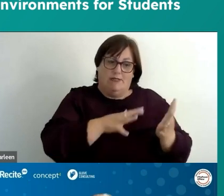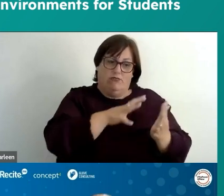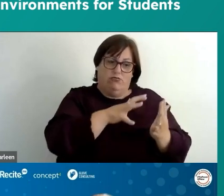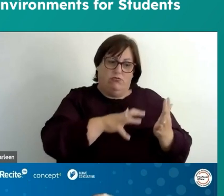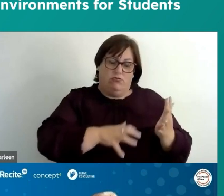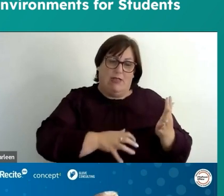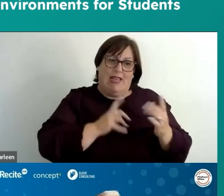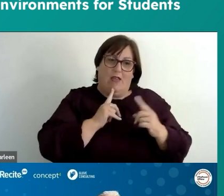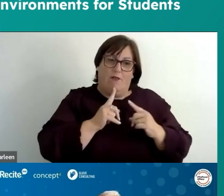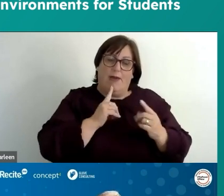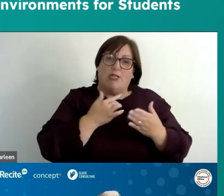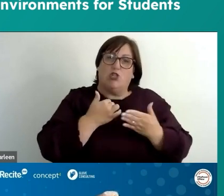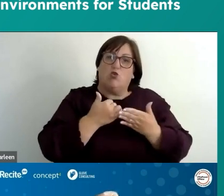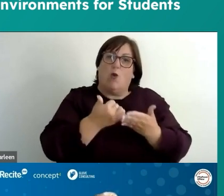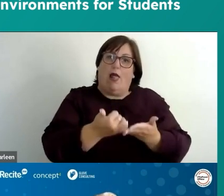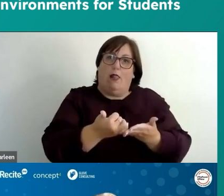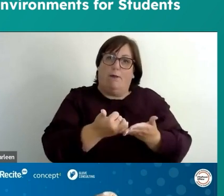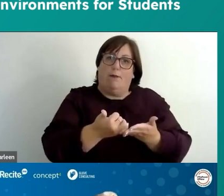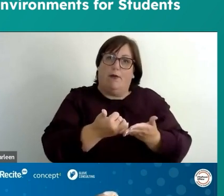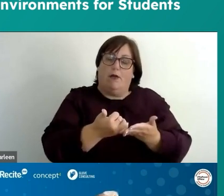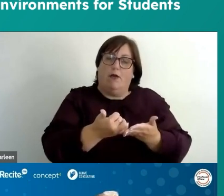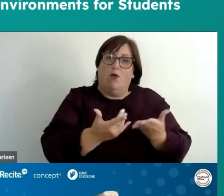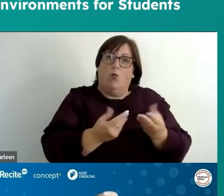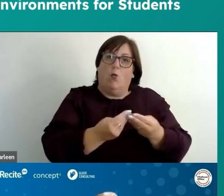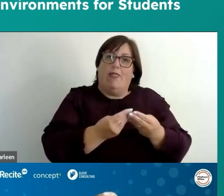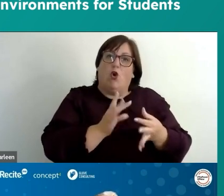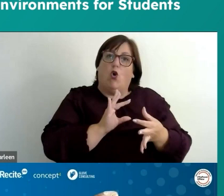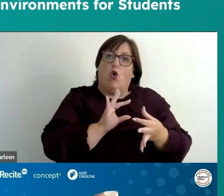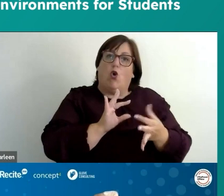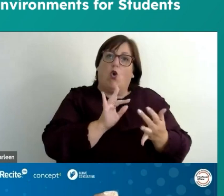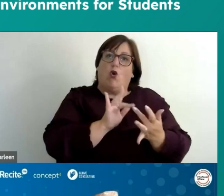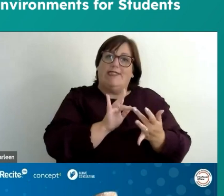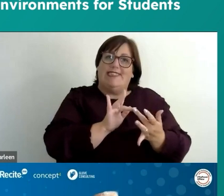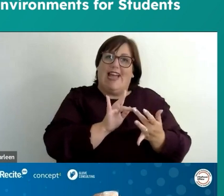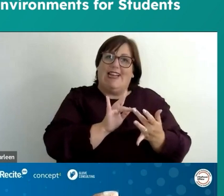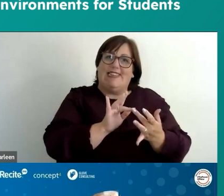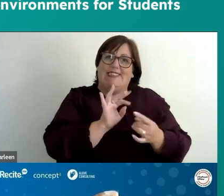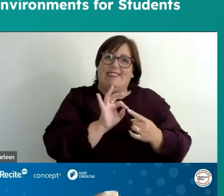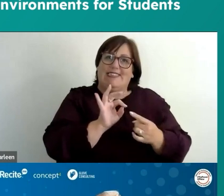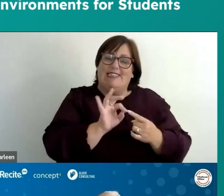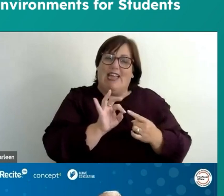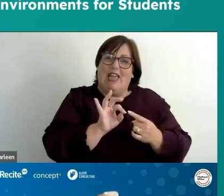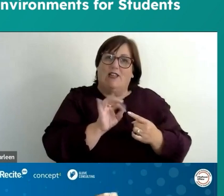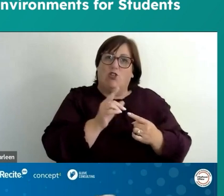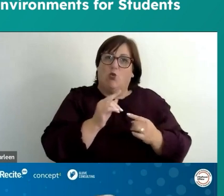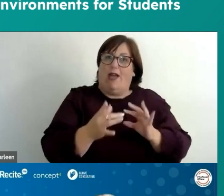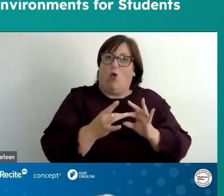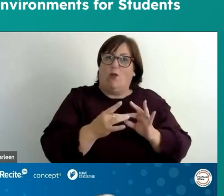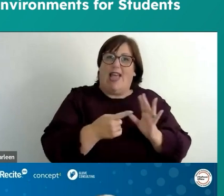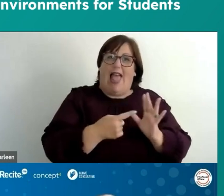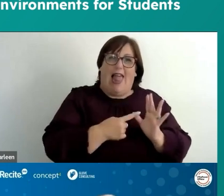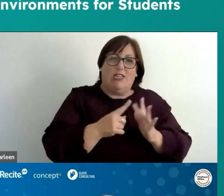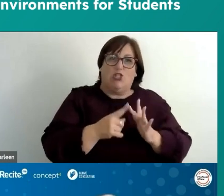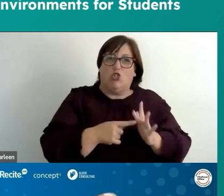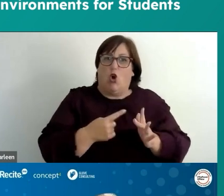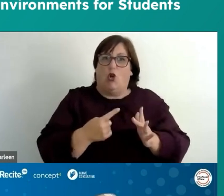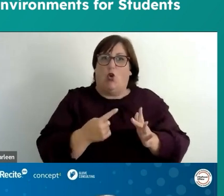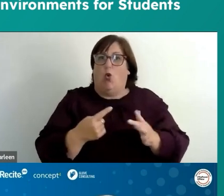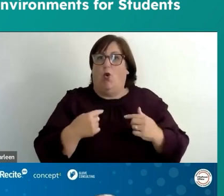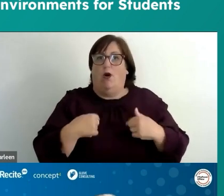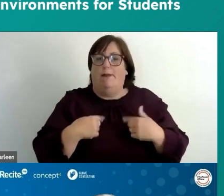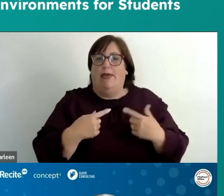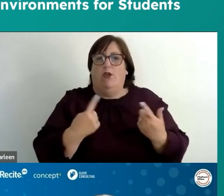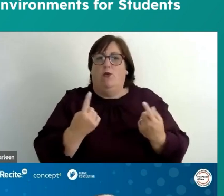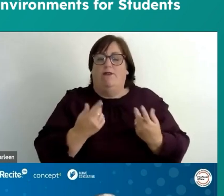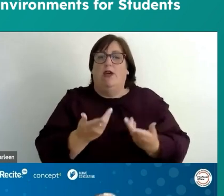help them or contact details that they can reach out to Alex, John, or Recite me. So I suppose it's just one thank you for everyone for joining us